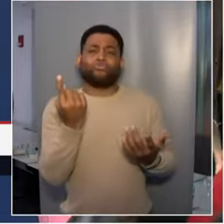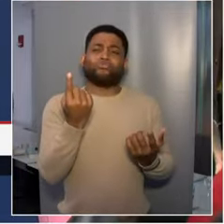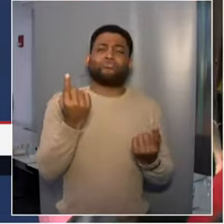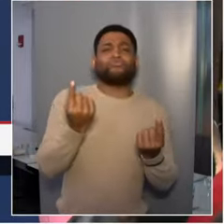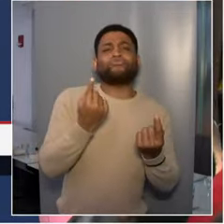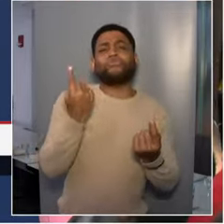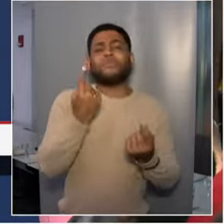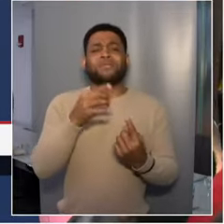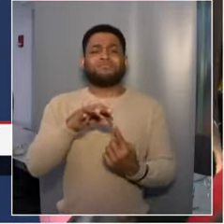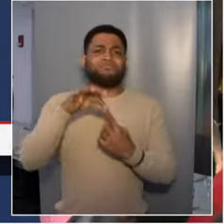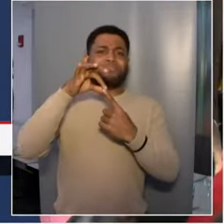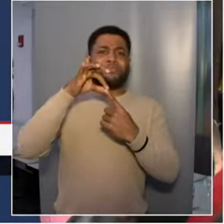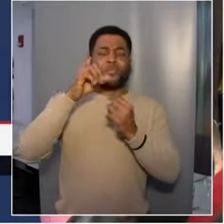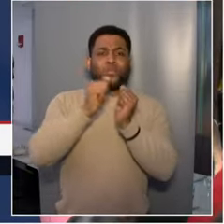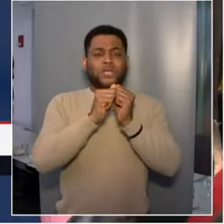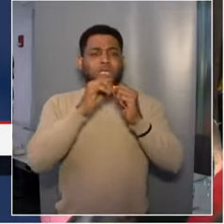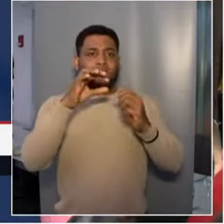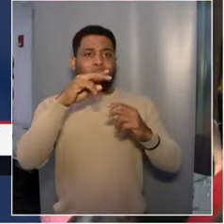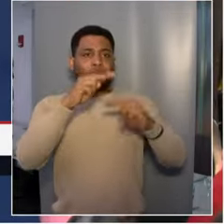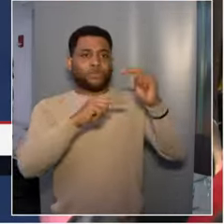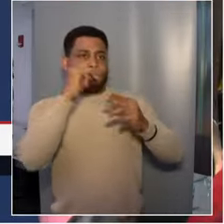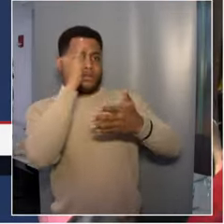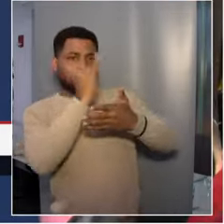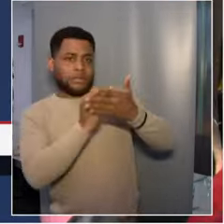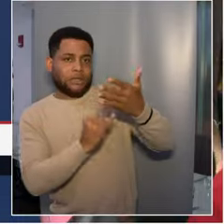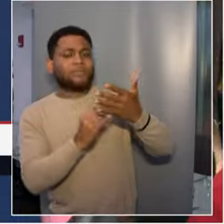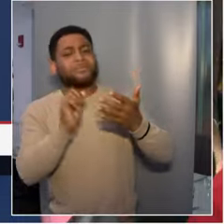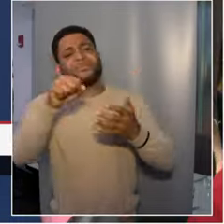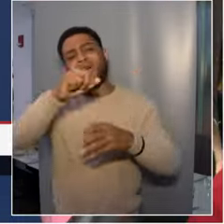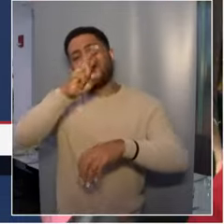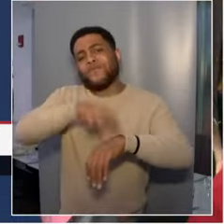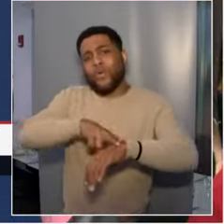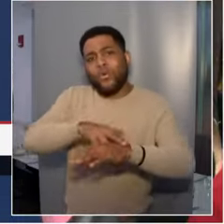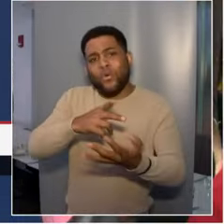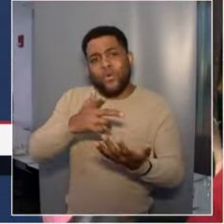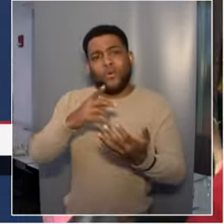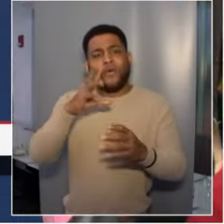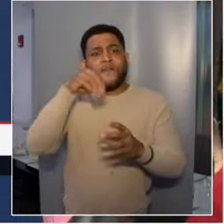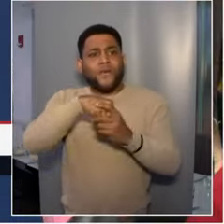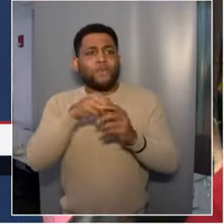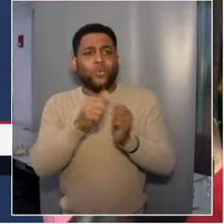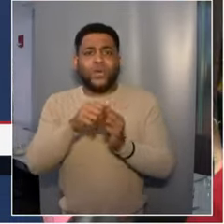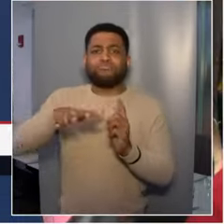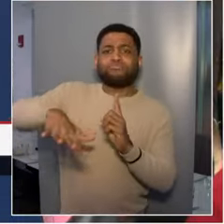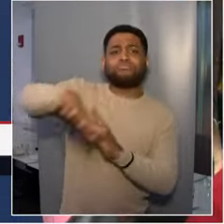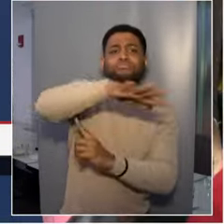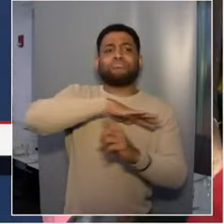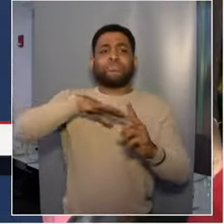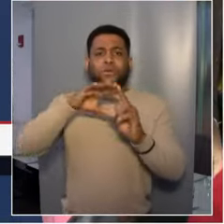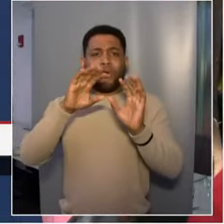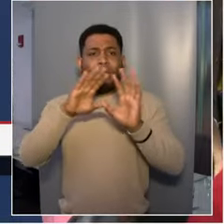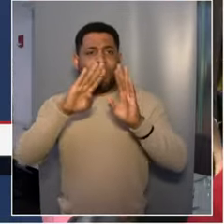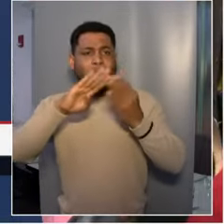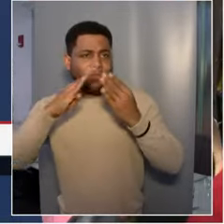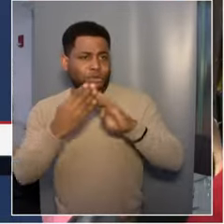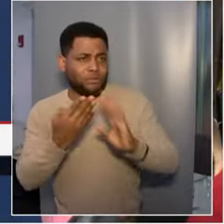fit in with all of the ground rules. One thing that we've negotiated is a white